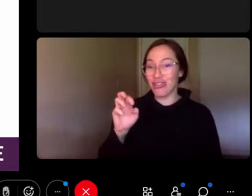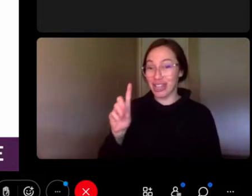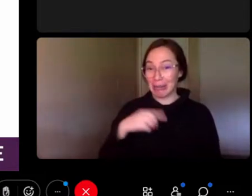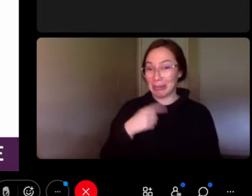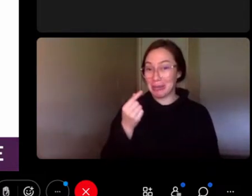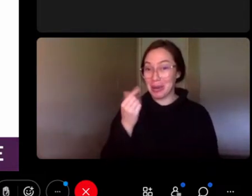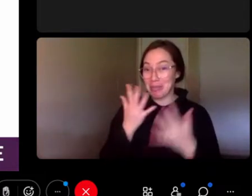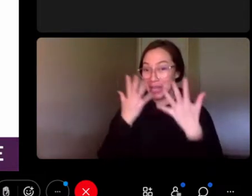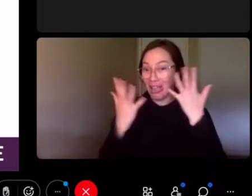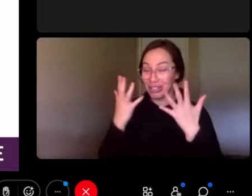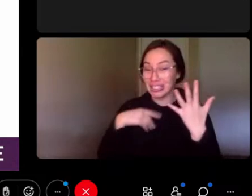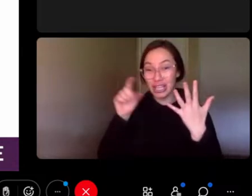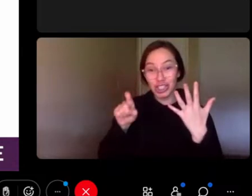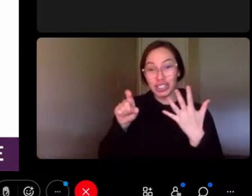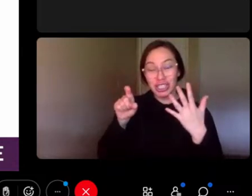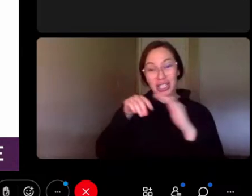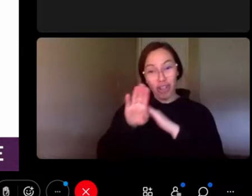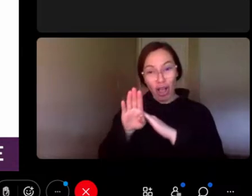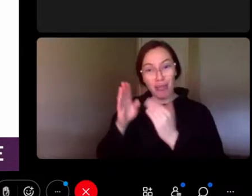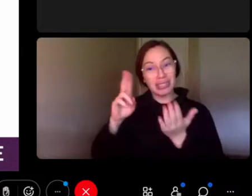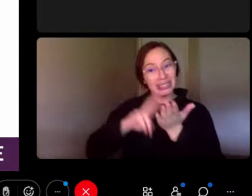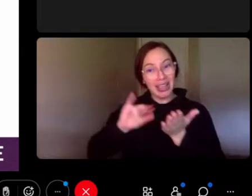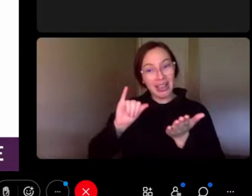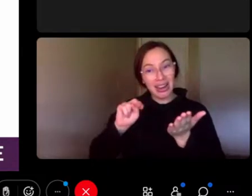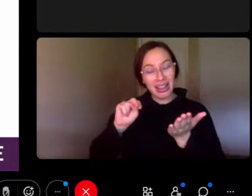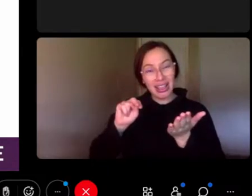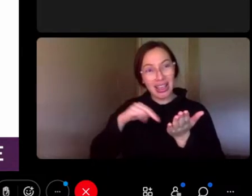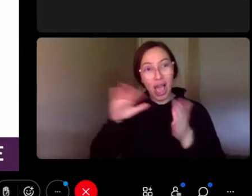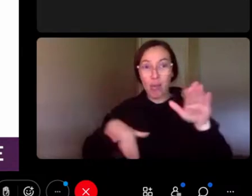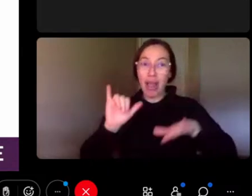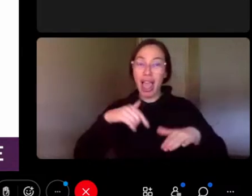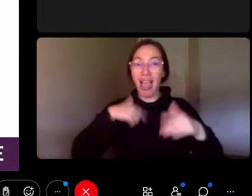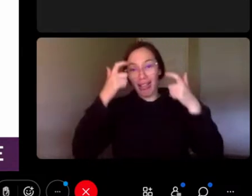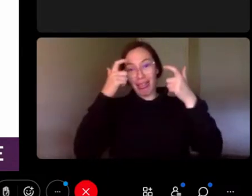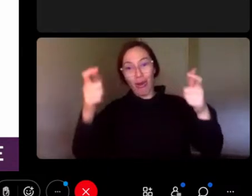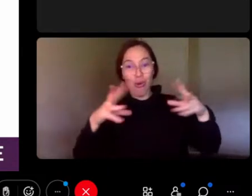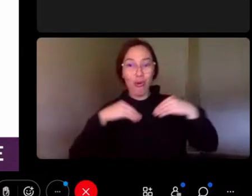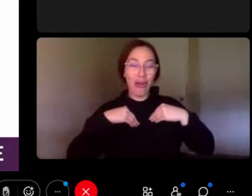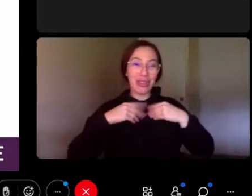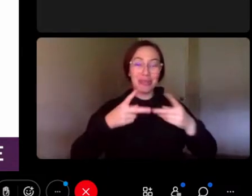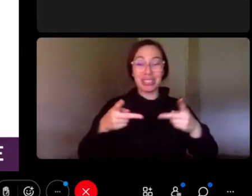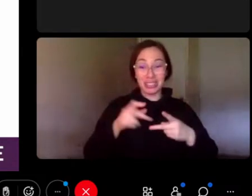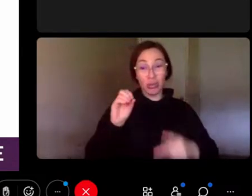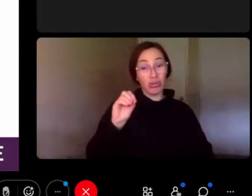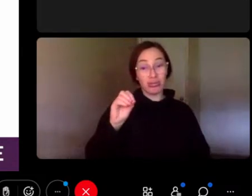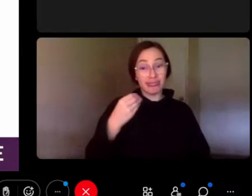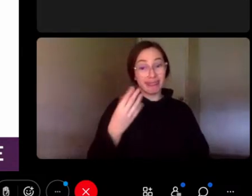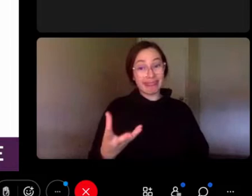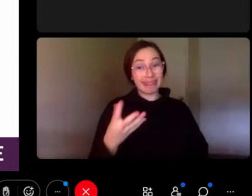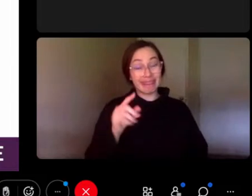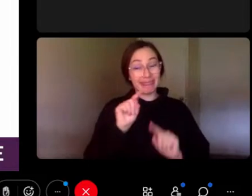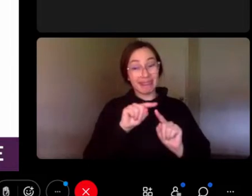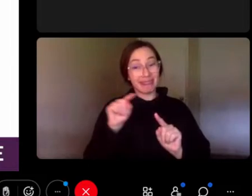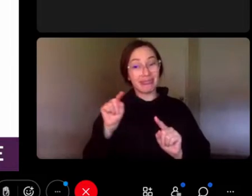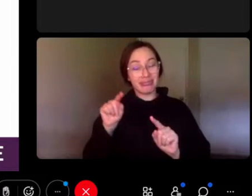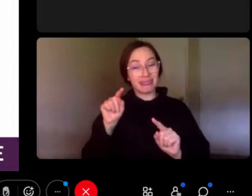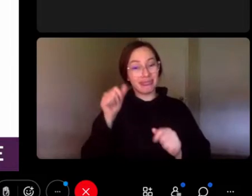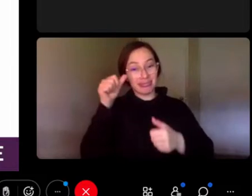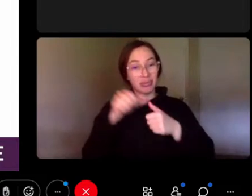at this point because I should have stopped and signed in. And I walked in there like I own the place. So trustees, remember that. Their guidelines. Joanne.